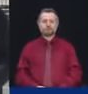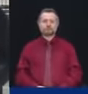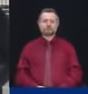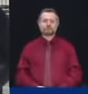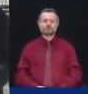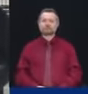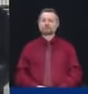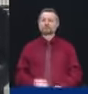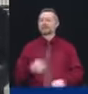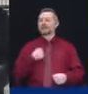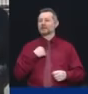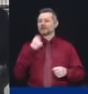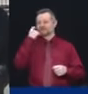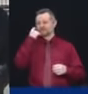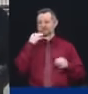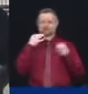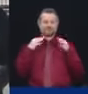estimated